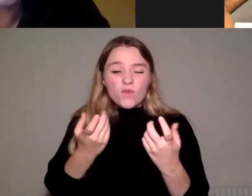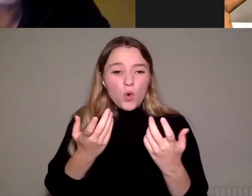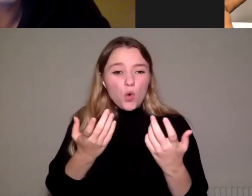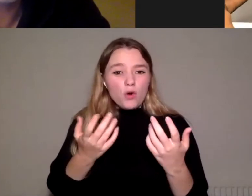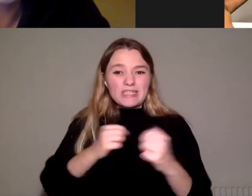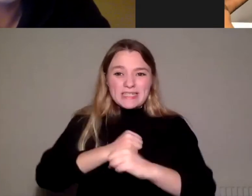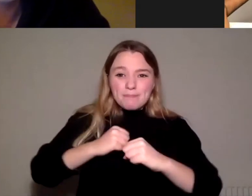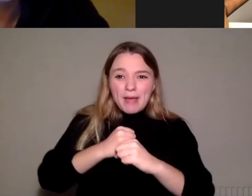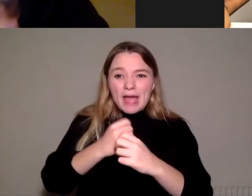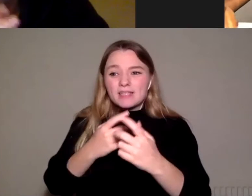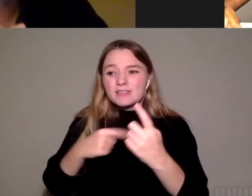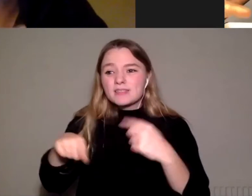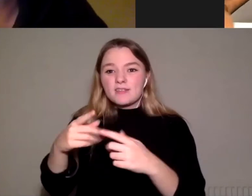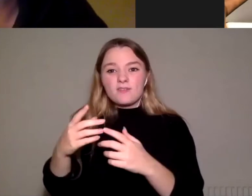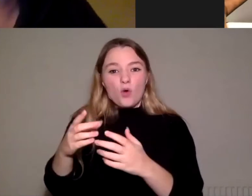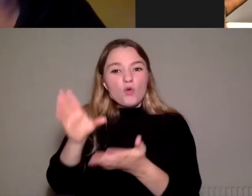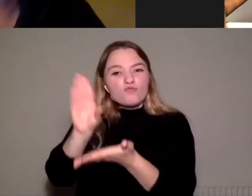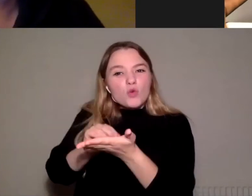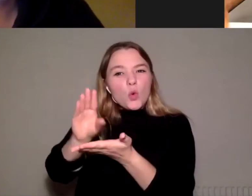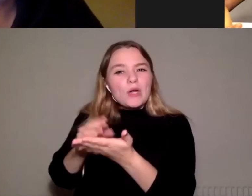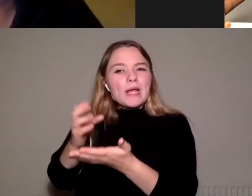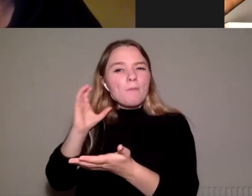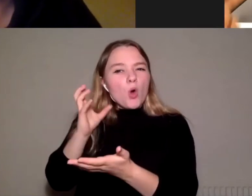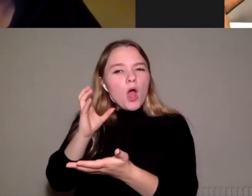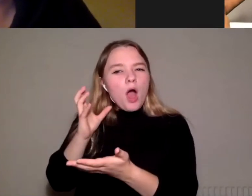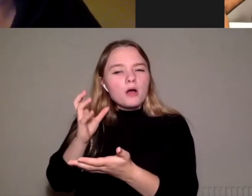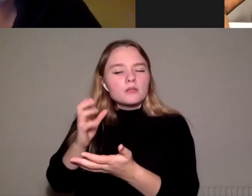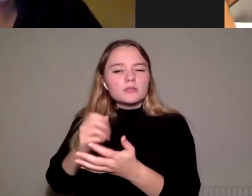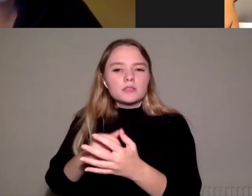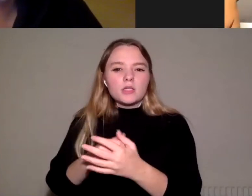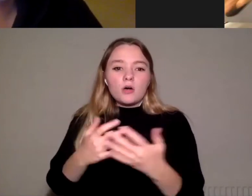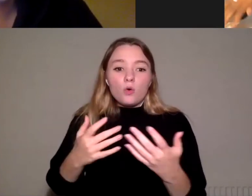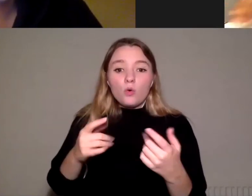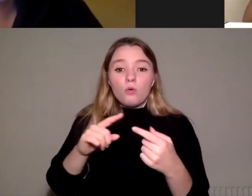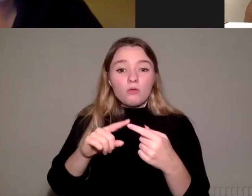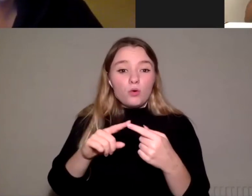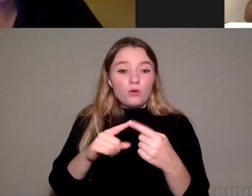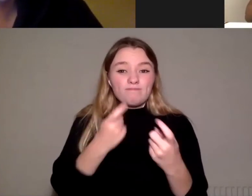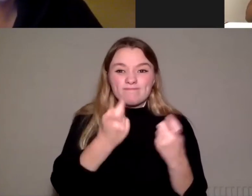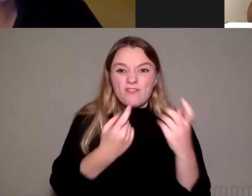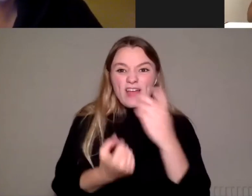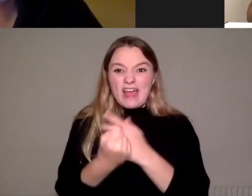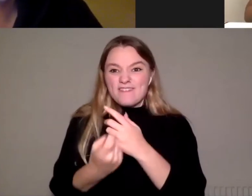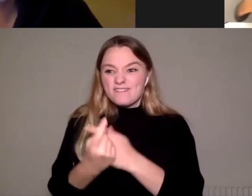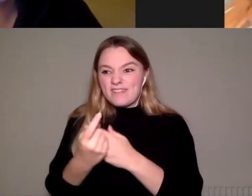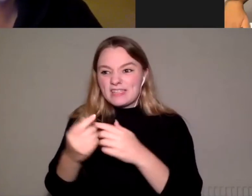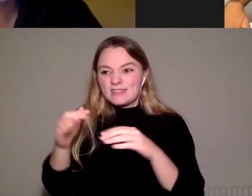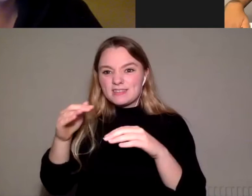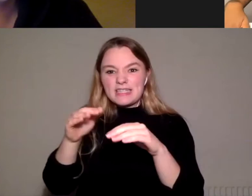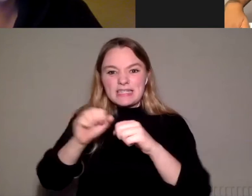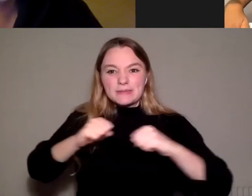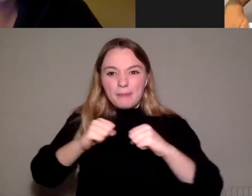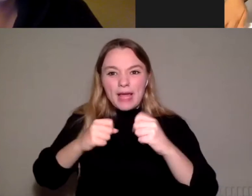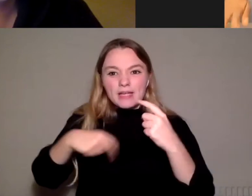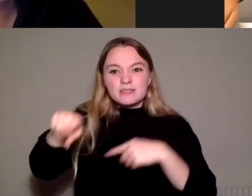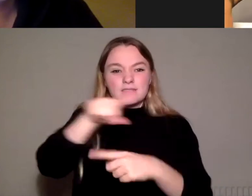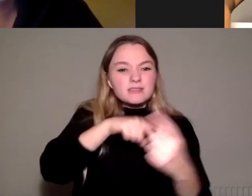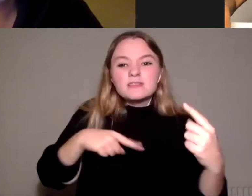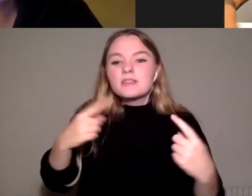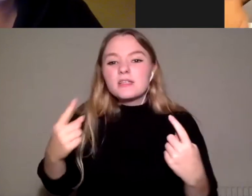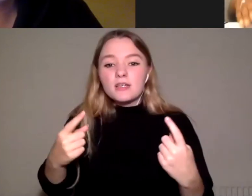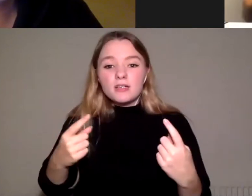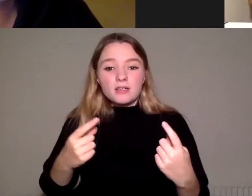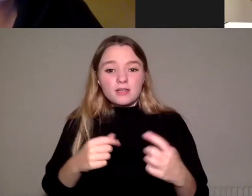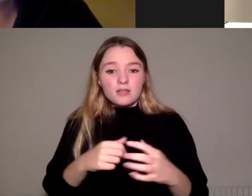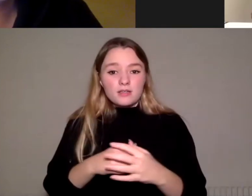record podcasts and host events, maybe even just looking for different areas that we could move into to do protests,